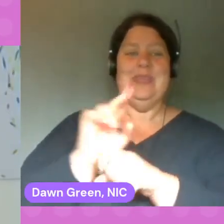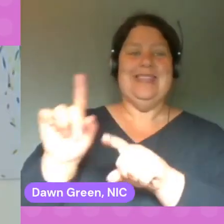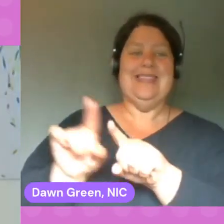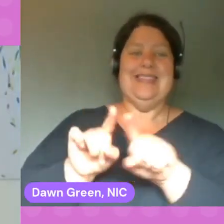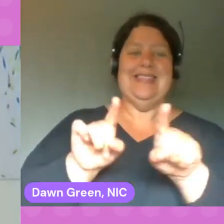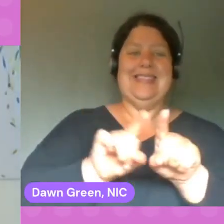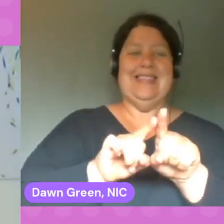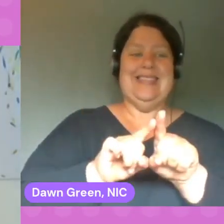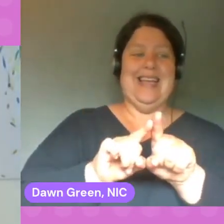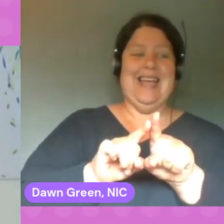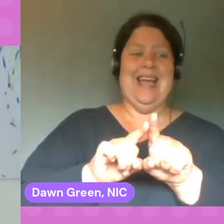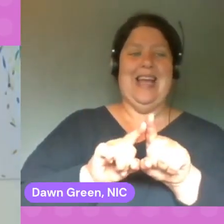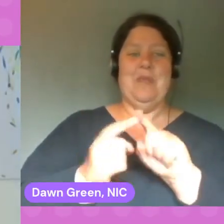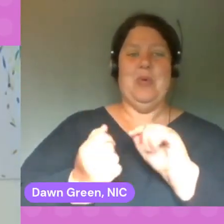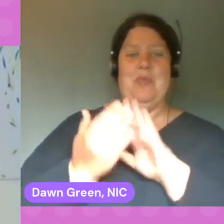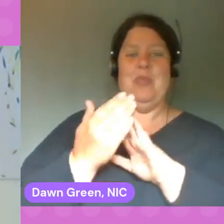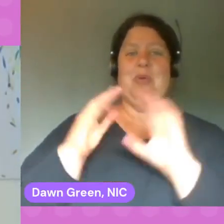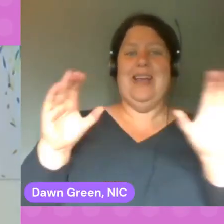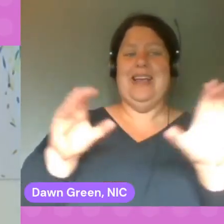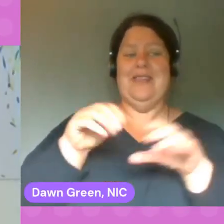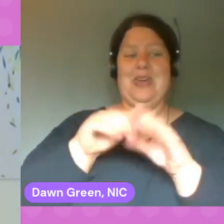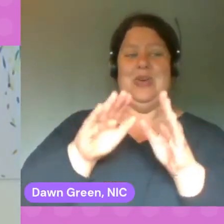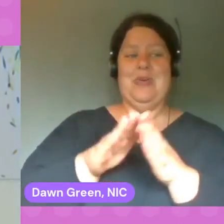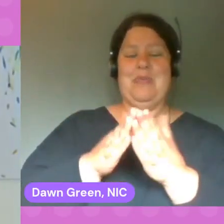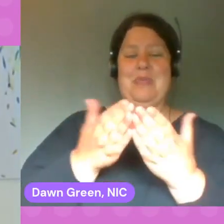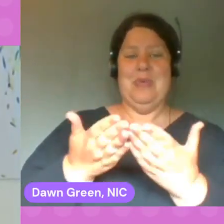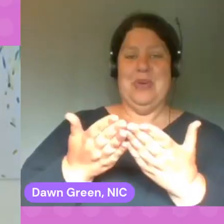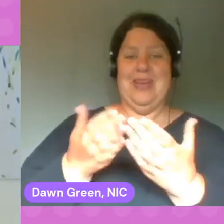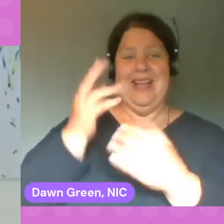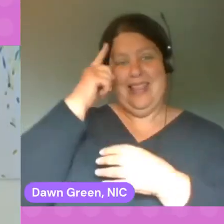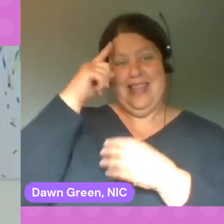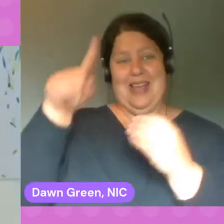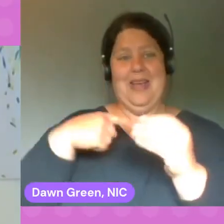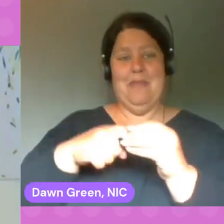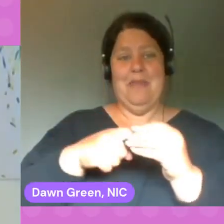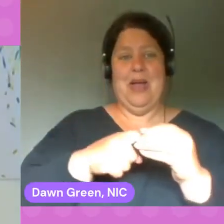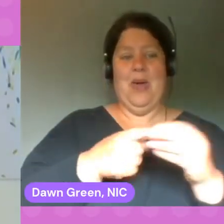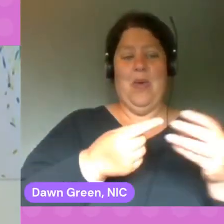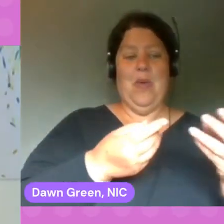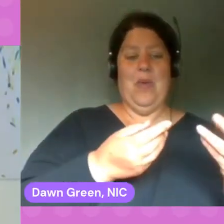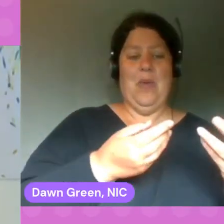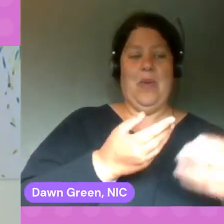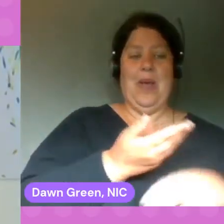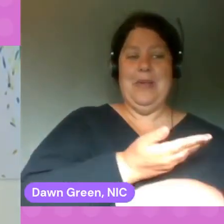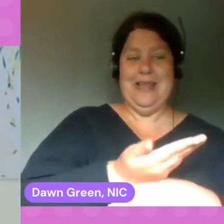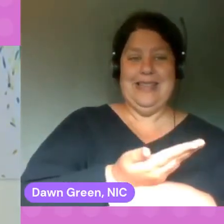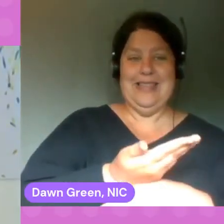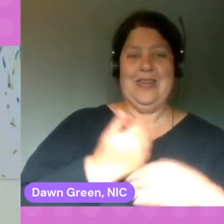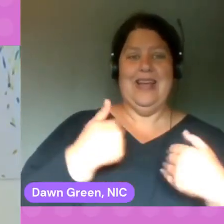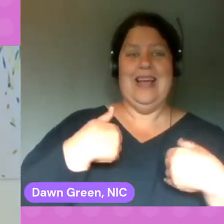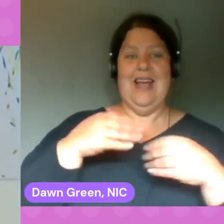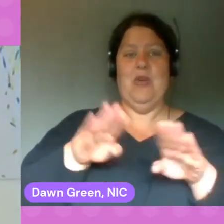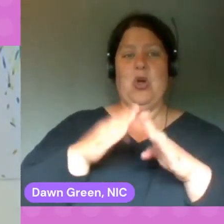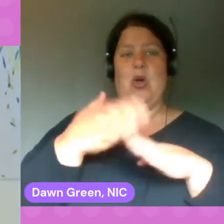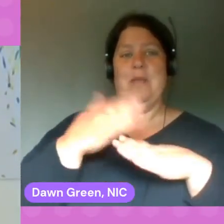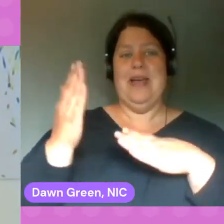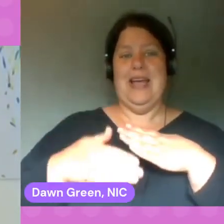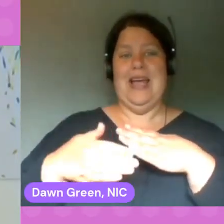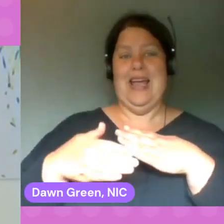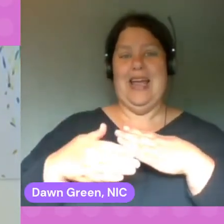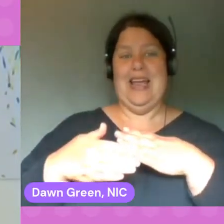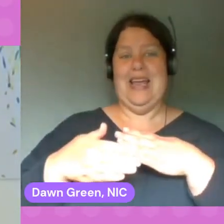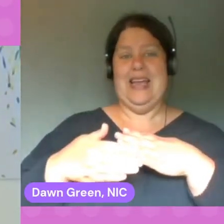the activity that we have in the book, thinking about a material, having an open-ended prompt, and then seeing some of the